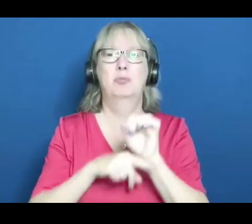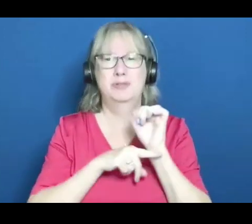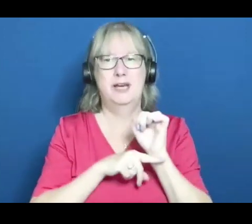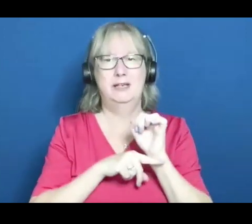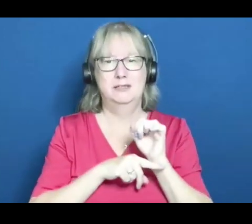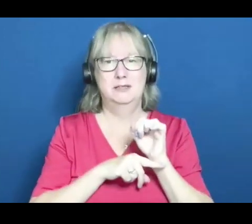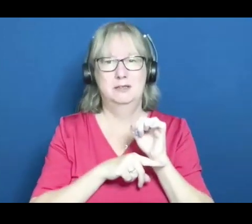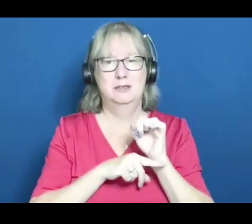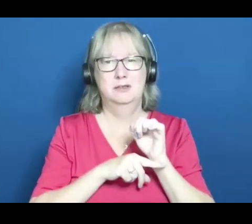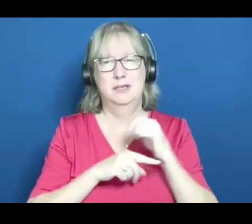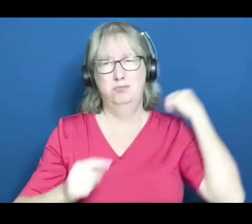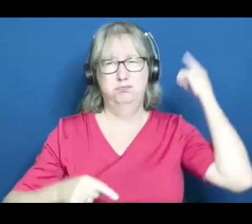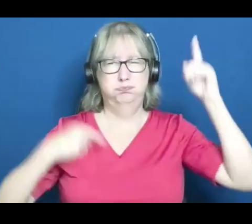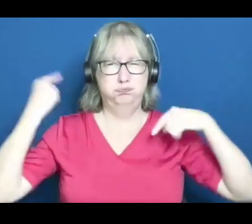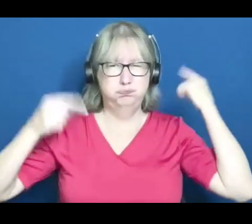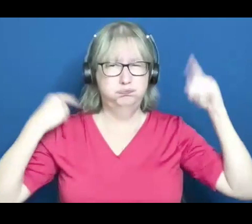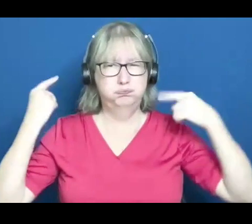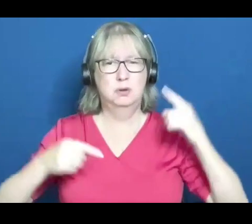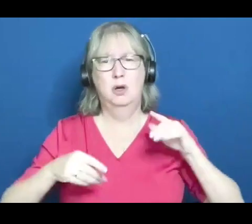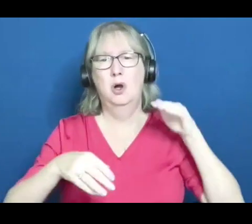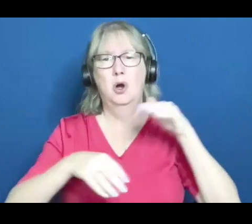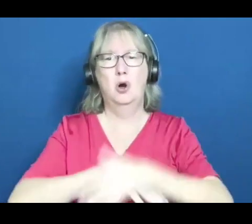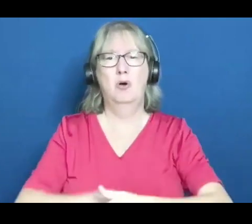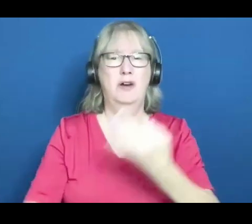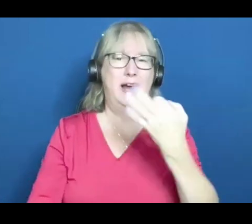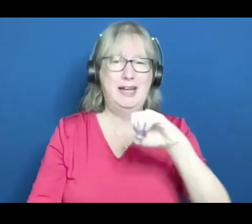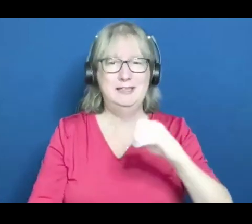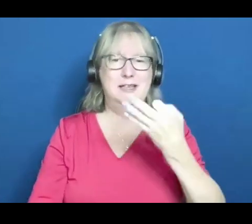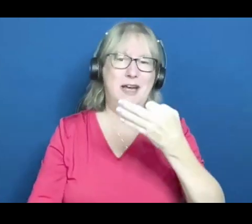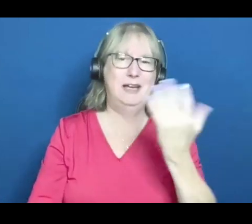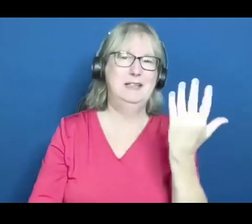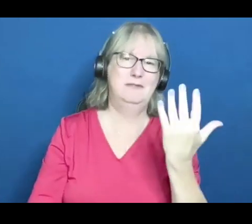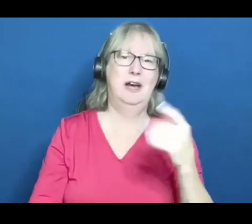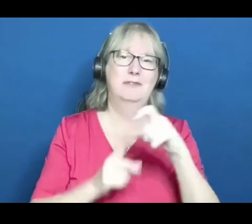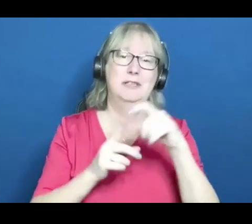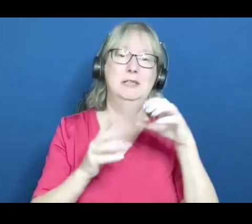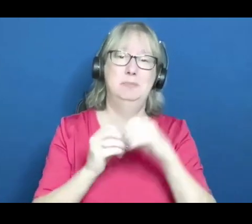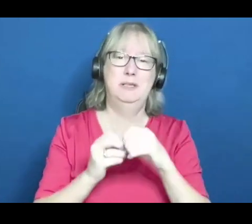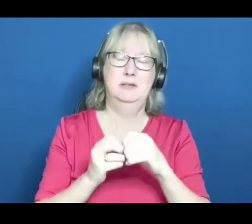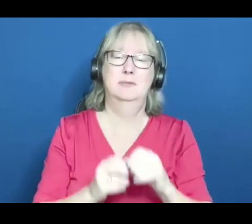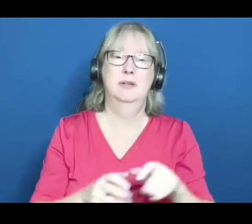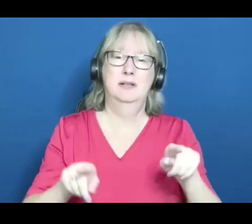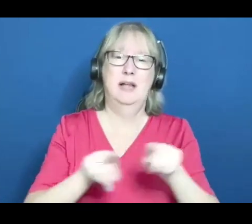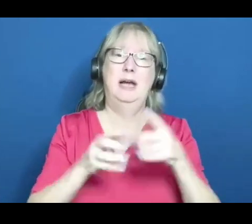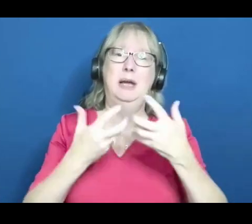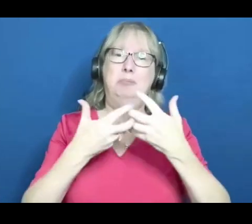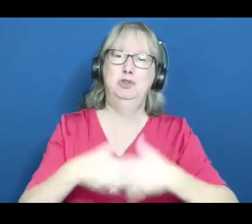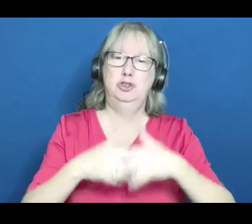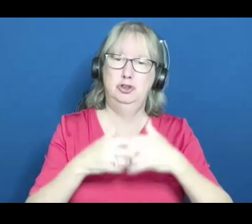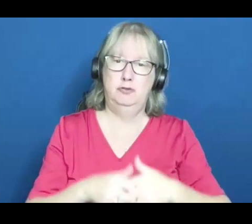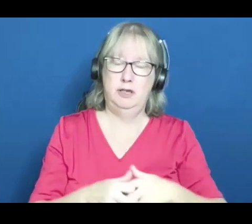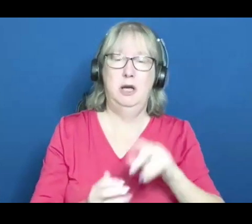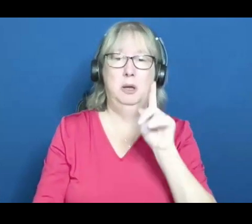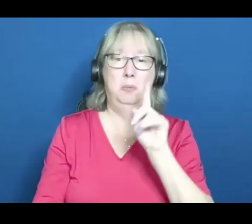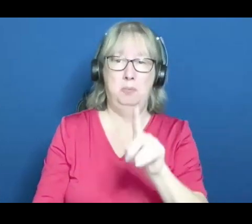the extremely loud sounds, which you get above 80, 85 dB, loud machinery noise. and when you look at the lifespan